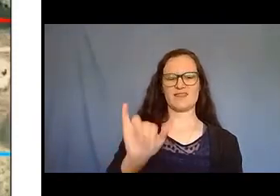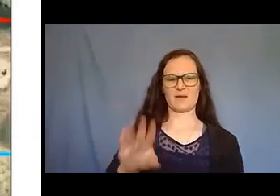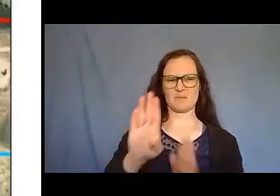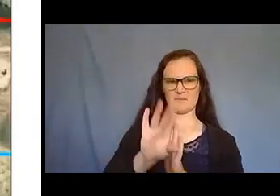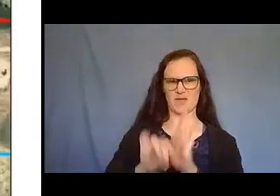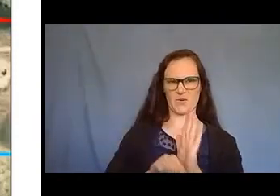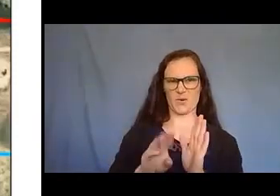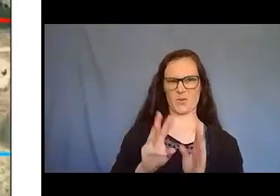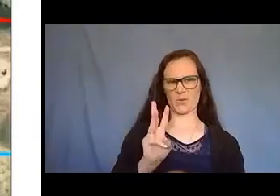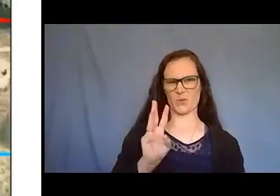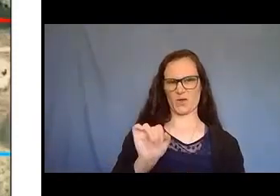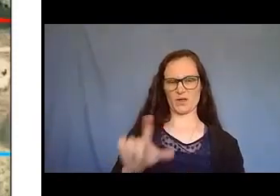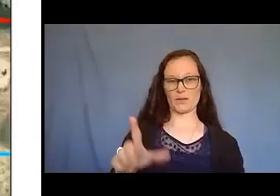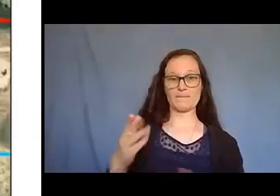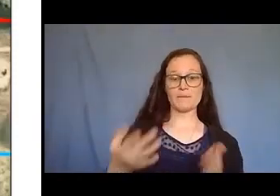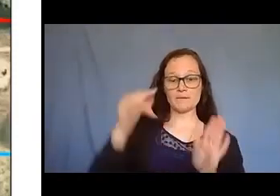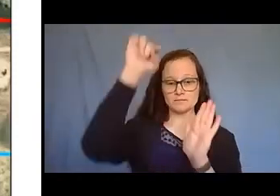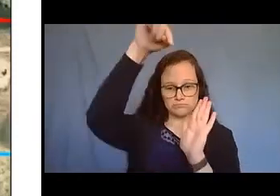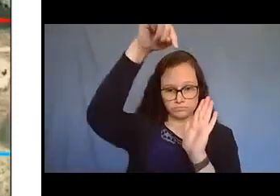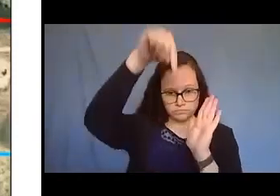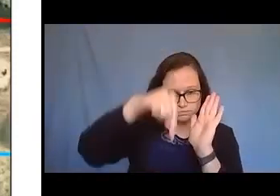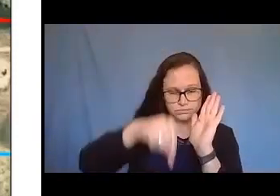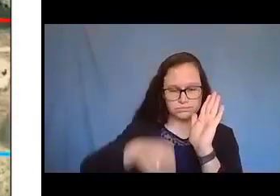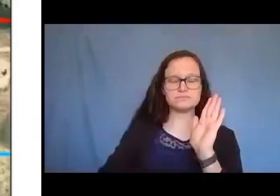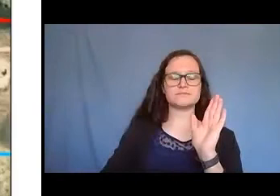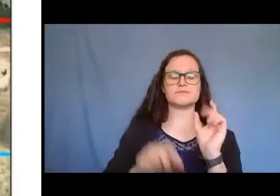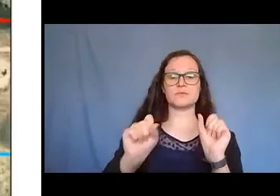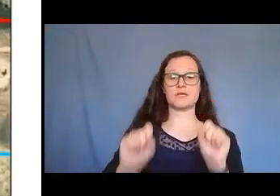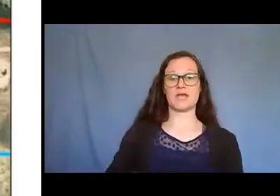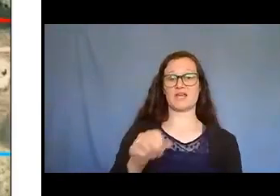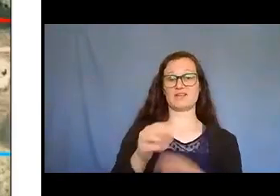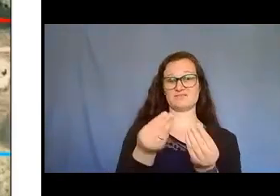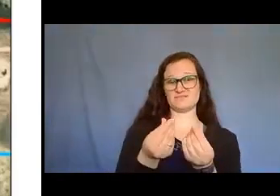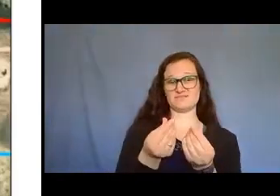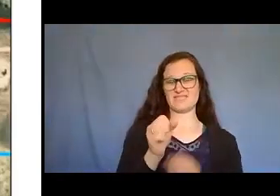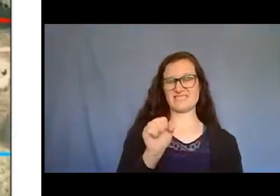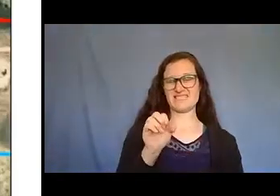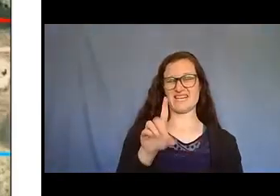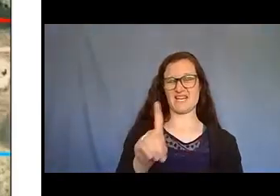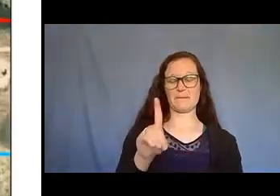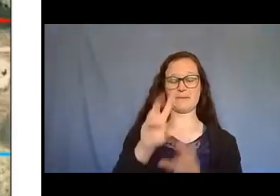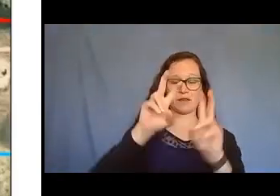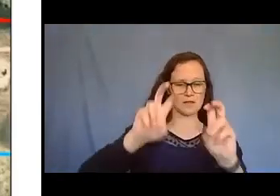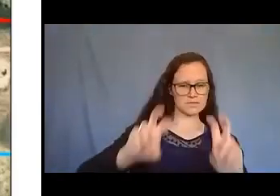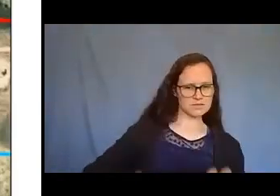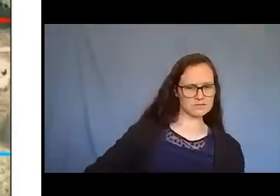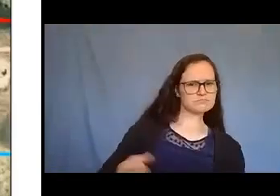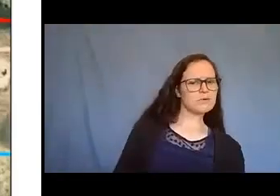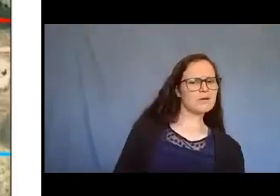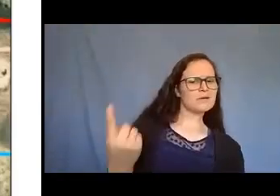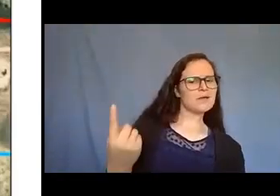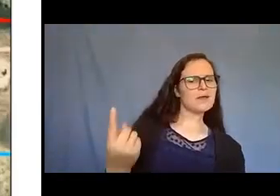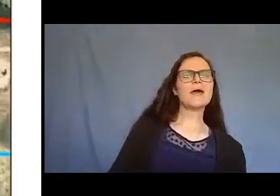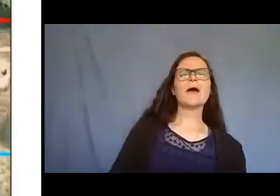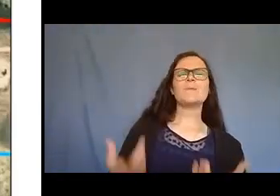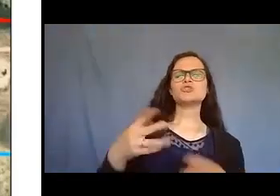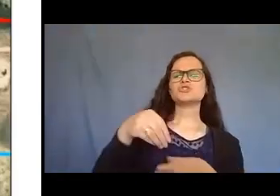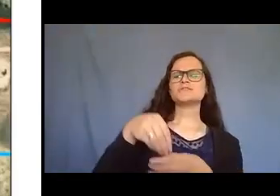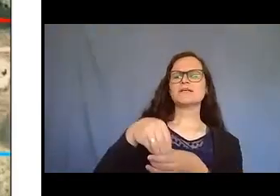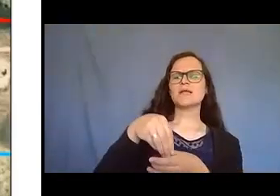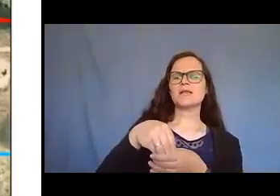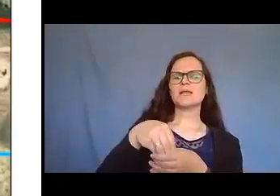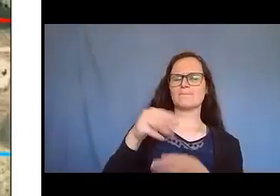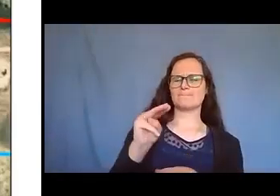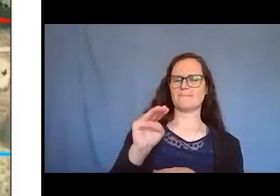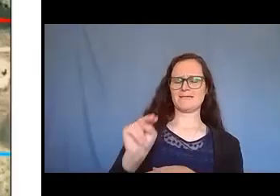maybe drilling a core there so that we can do some sediment analysis and better understand the concentrations or the amount of manganese